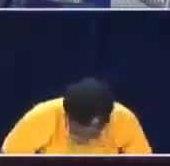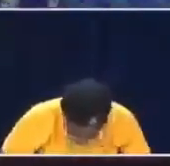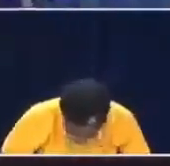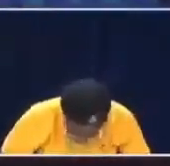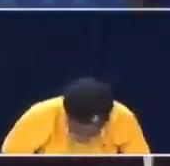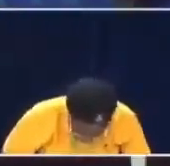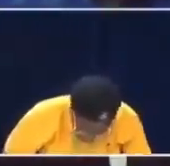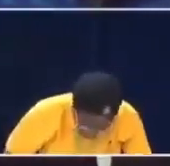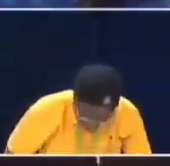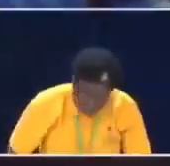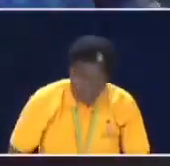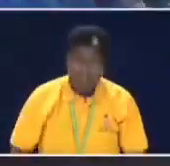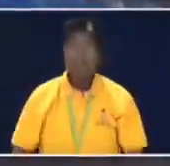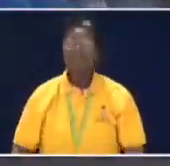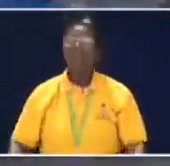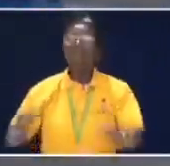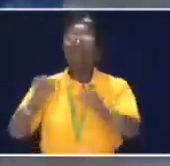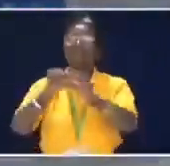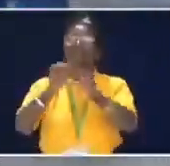In